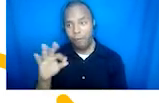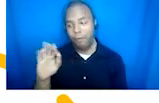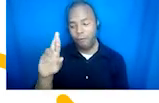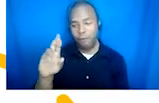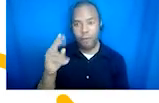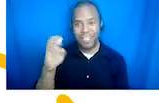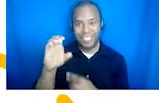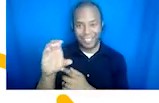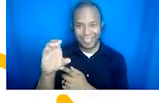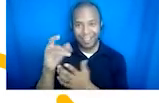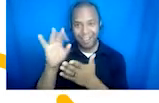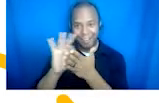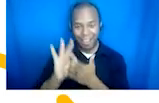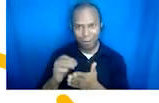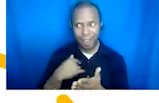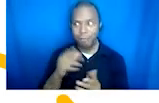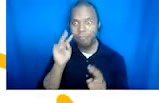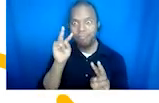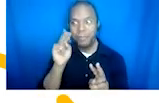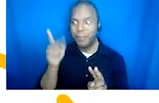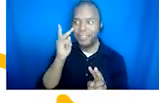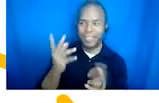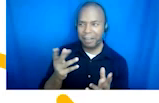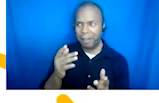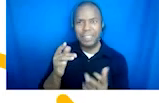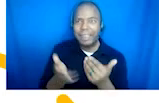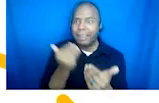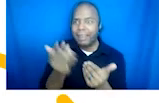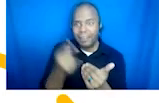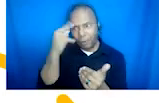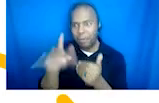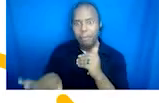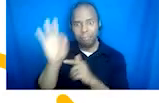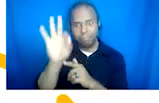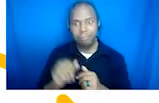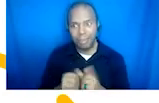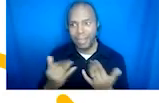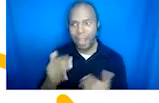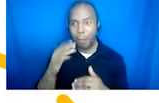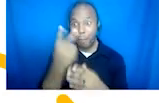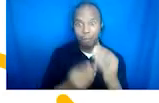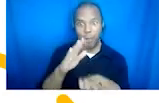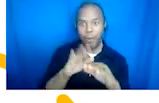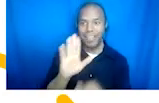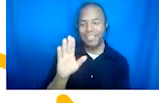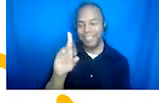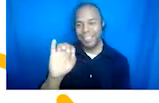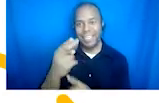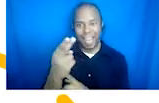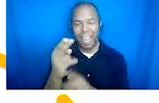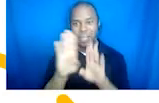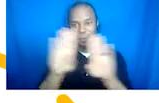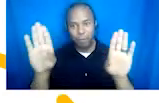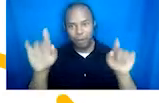it's like, because it blew my mind how easy it was. And now to see them both on his dashboard, I'm like, can I look at that?